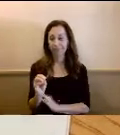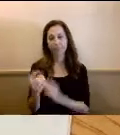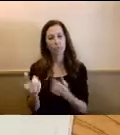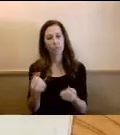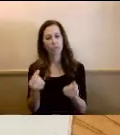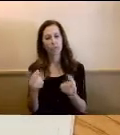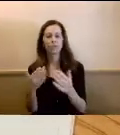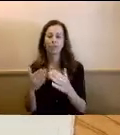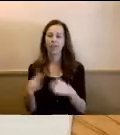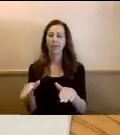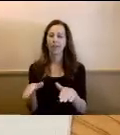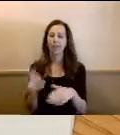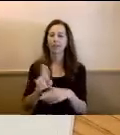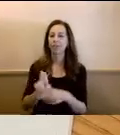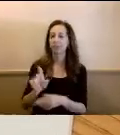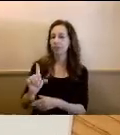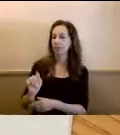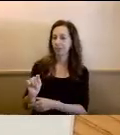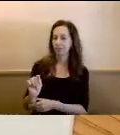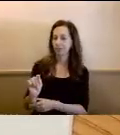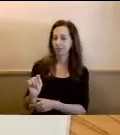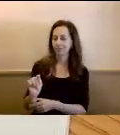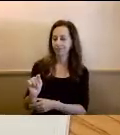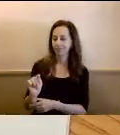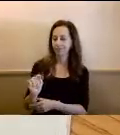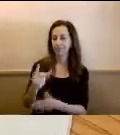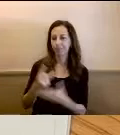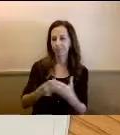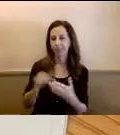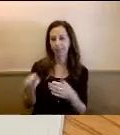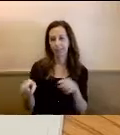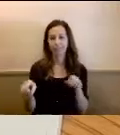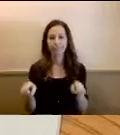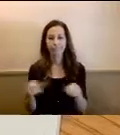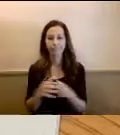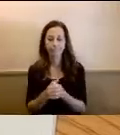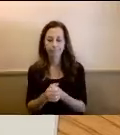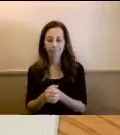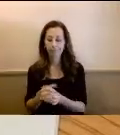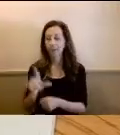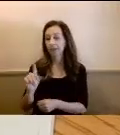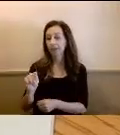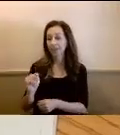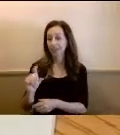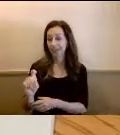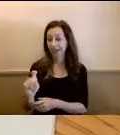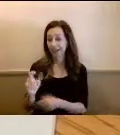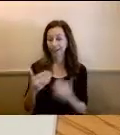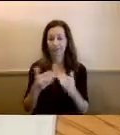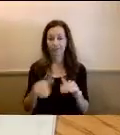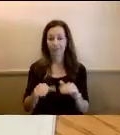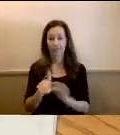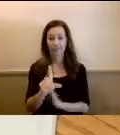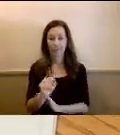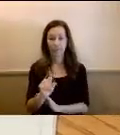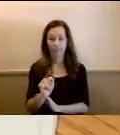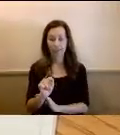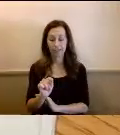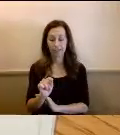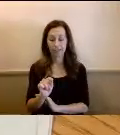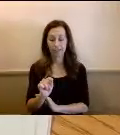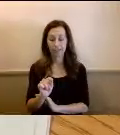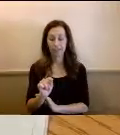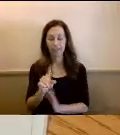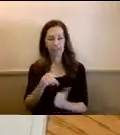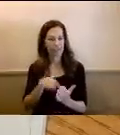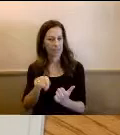to divide by 20 on both sides. 20x divided by 20.